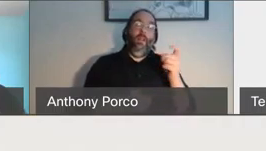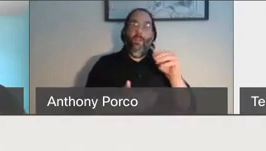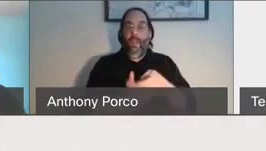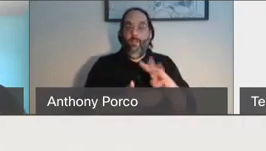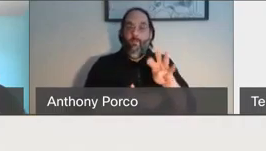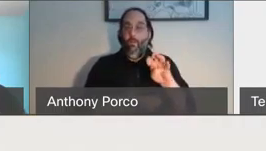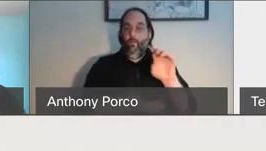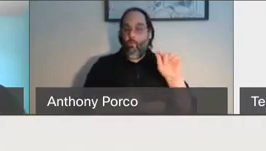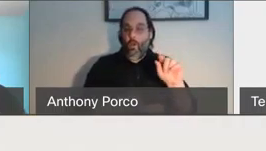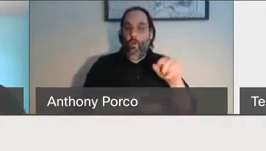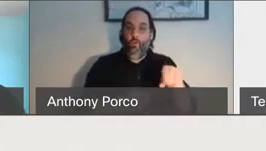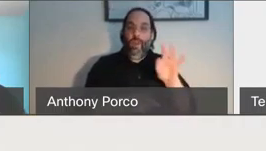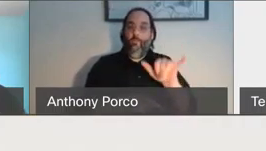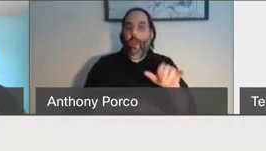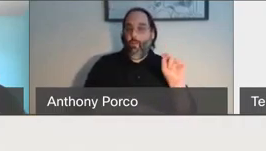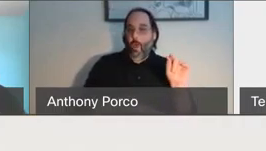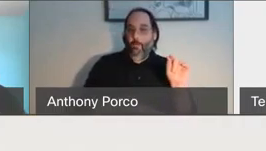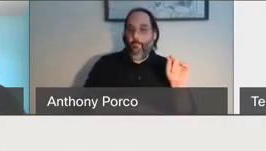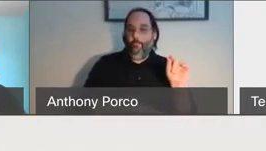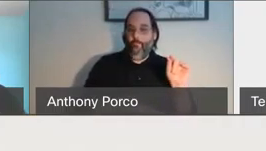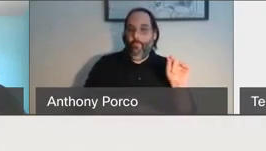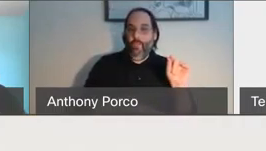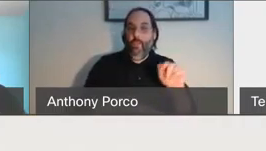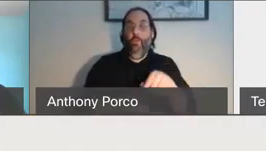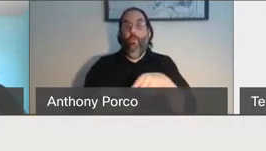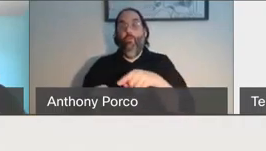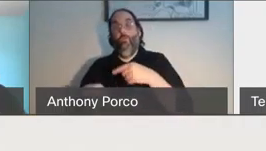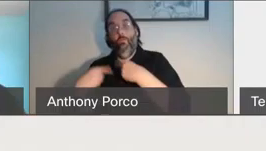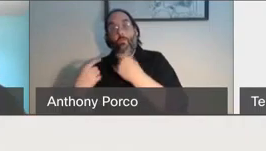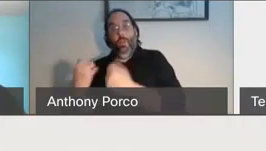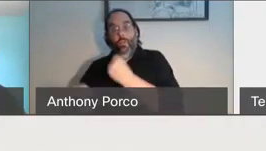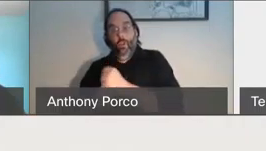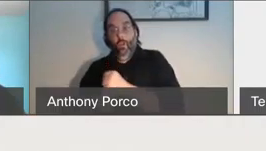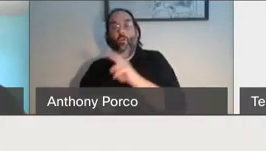11,420 for FY20, and in FY21,